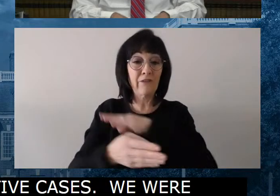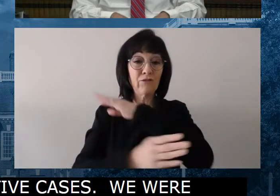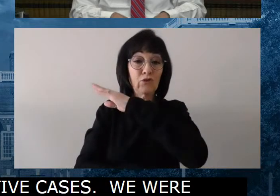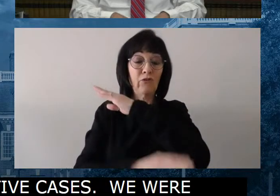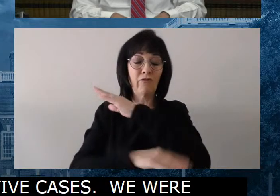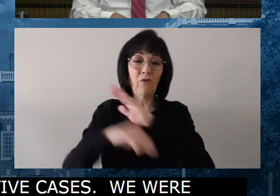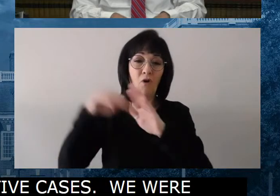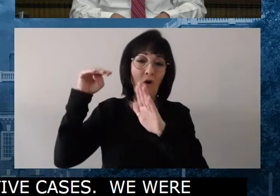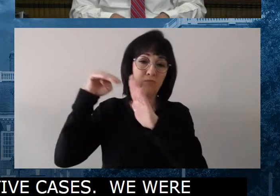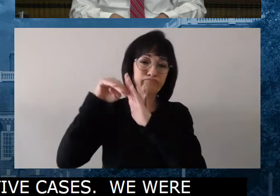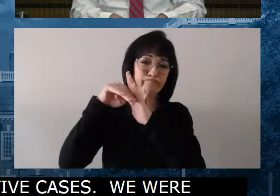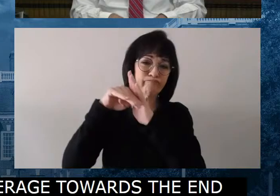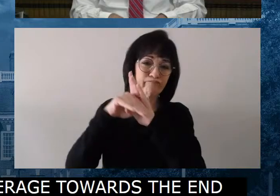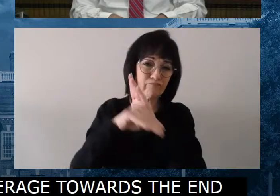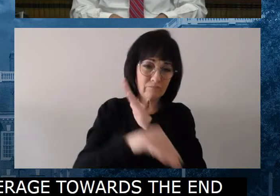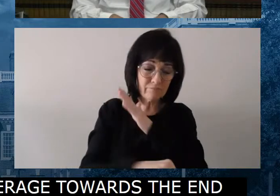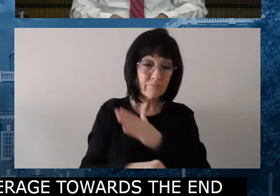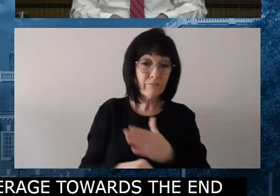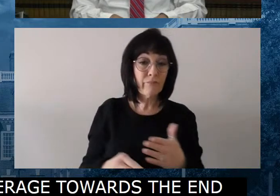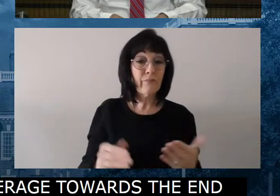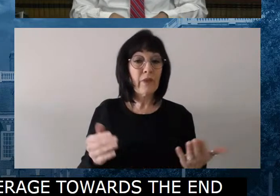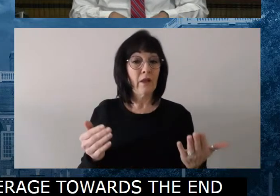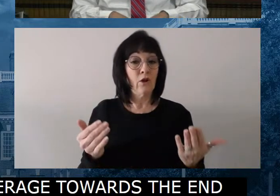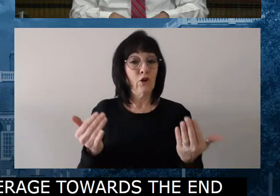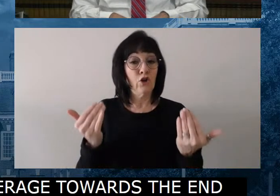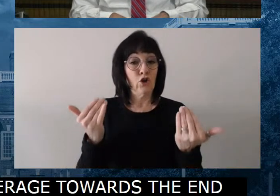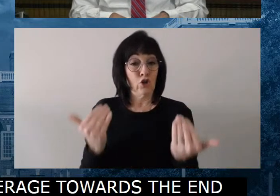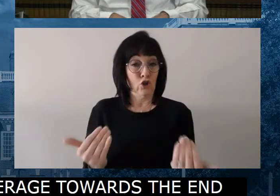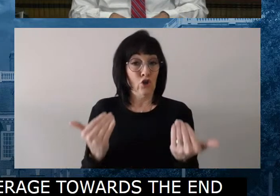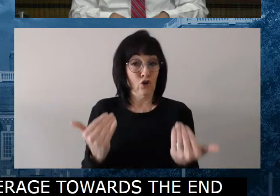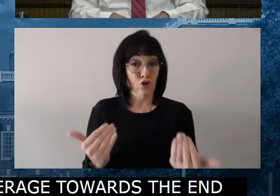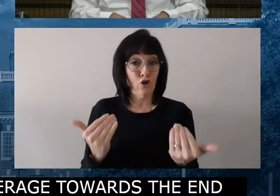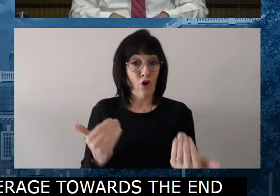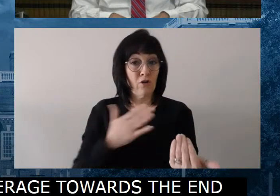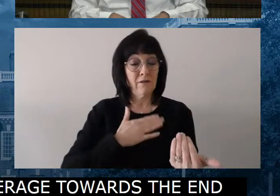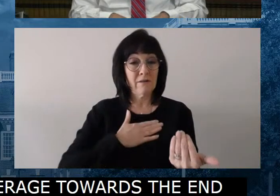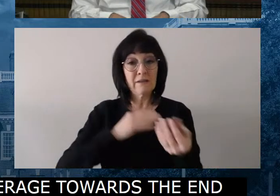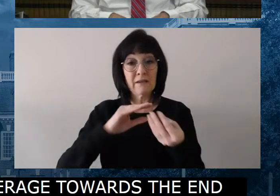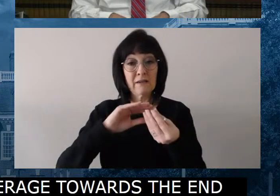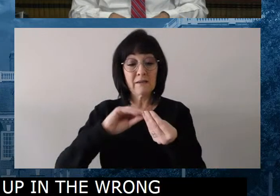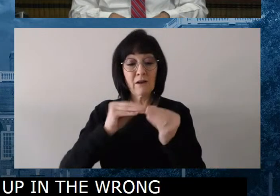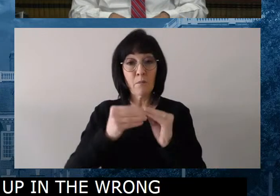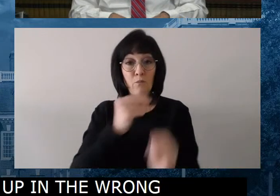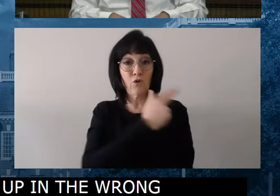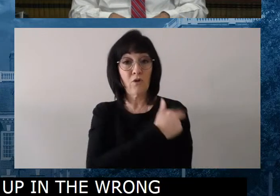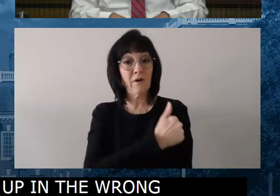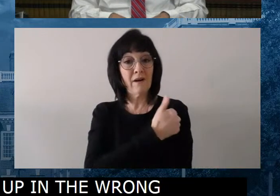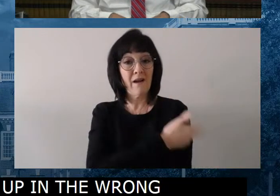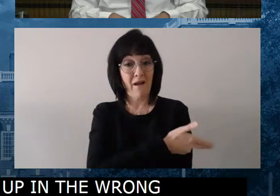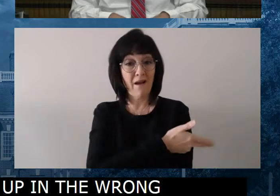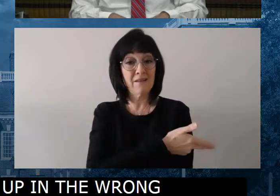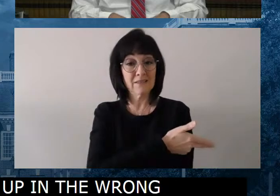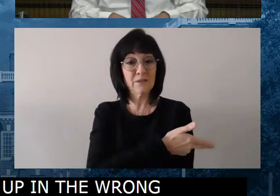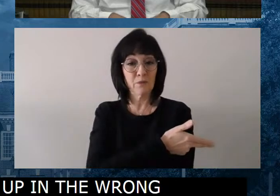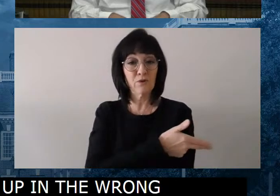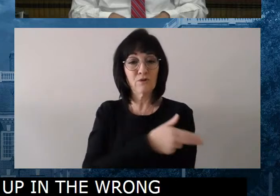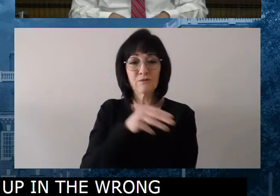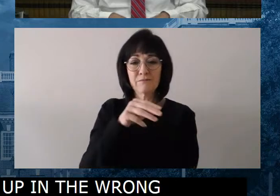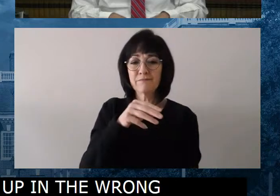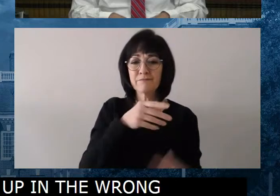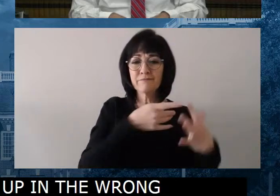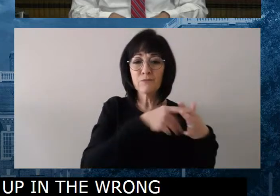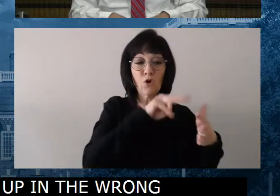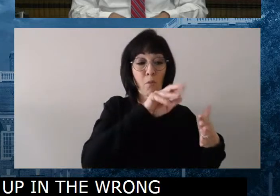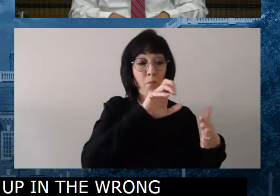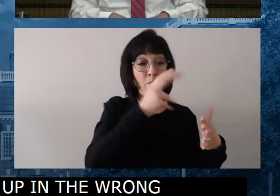Our current hospitalization numbers, again, continue to tick up from March 9th to March 22nd.